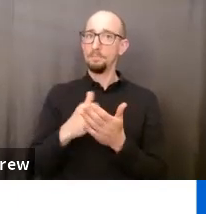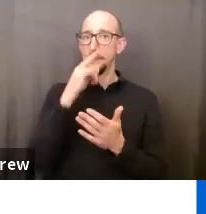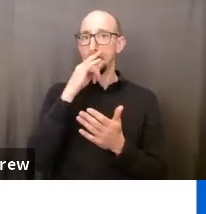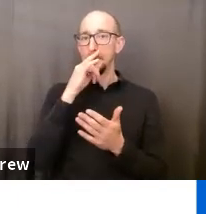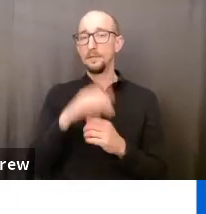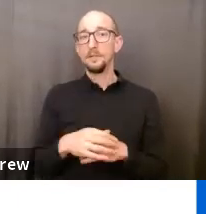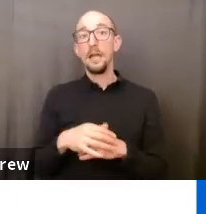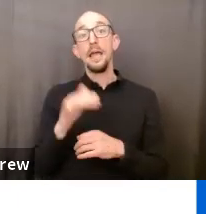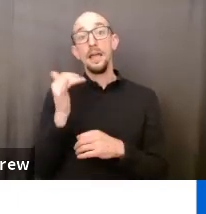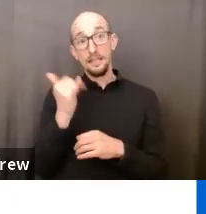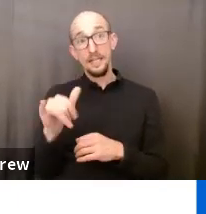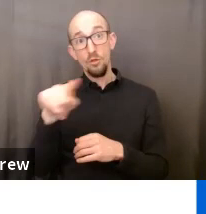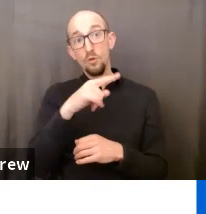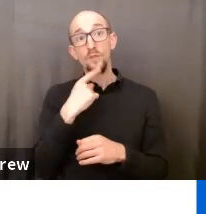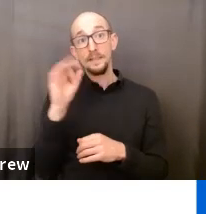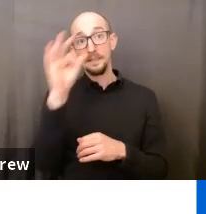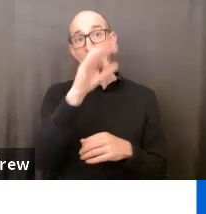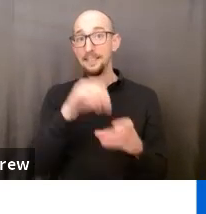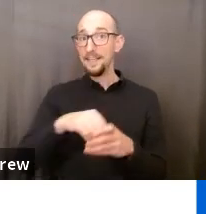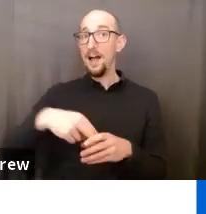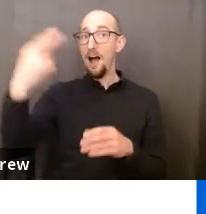blue, right? And